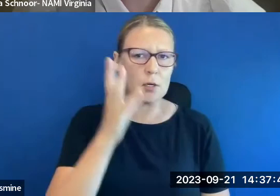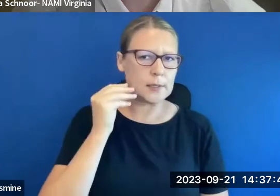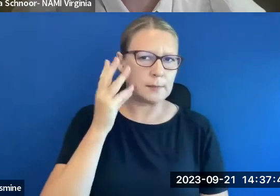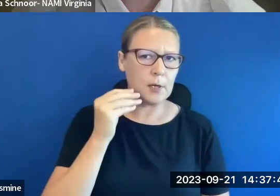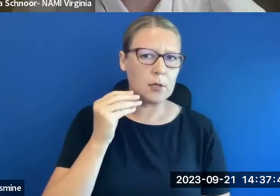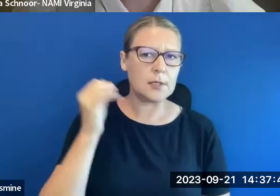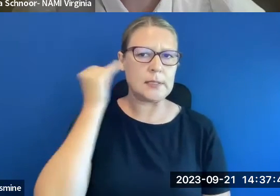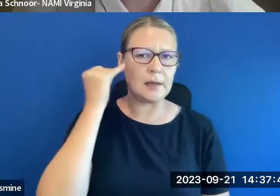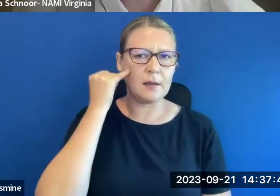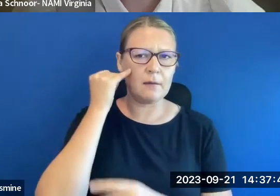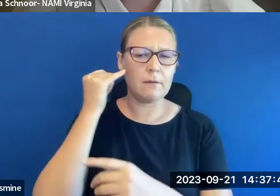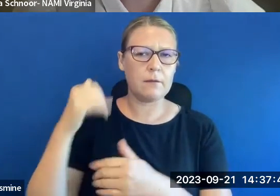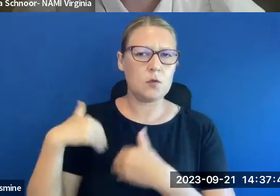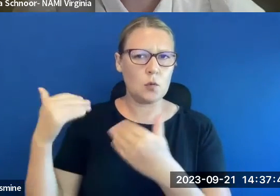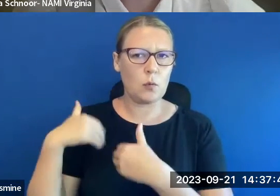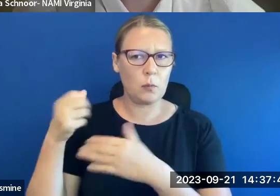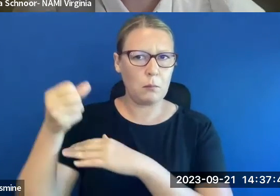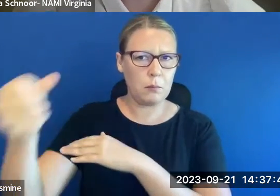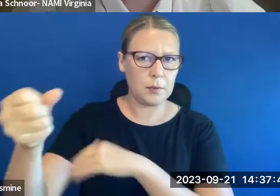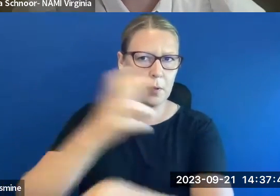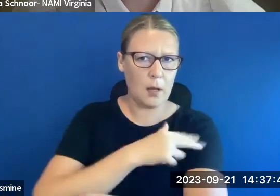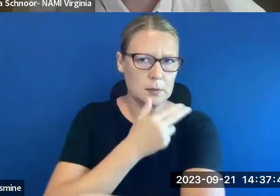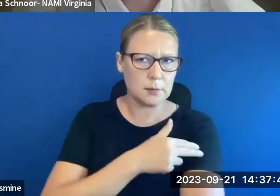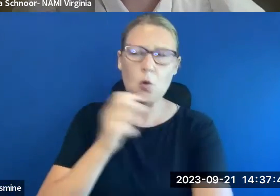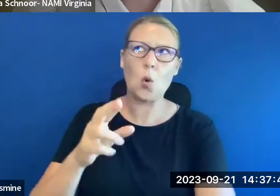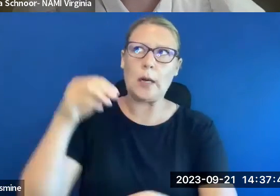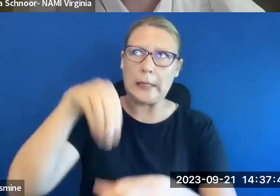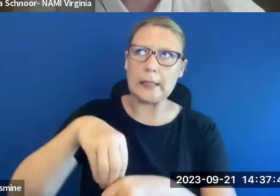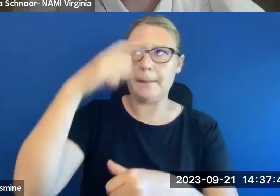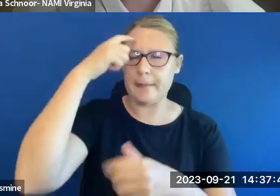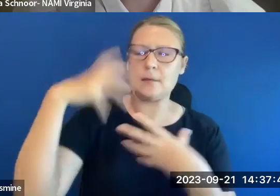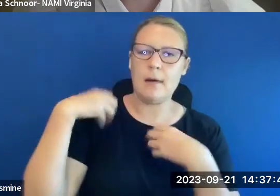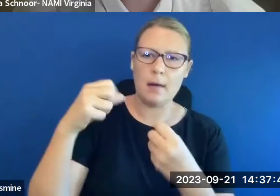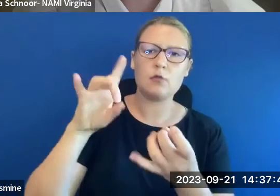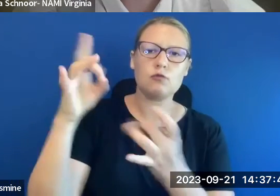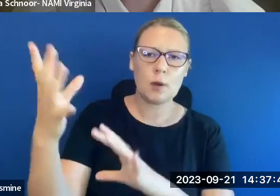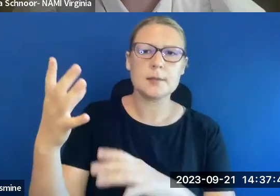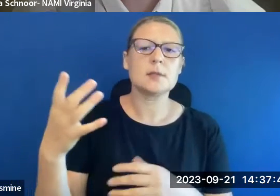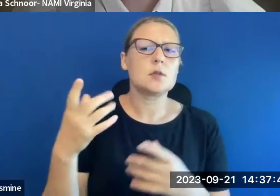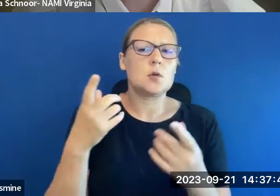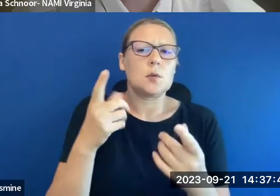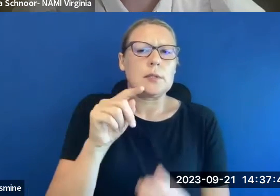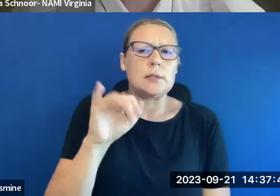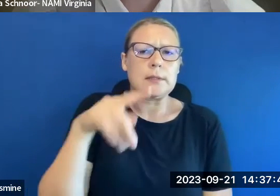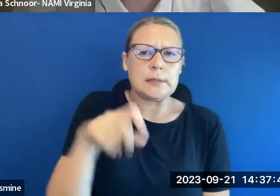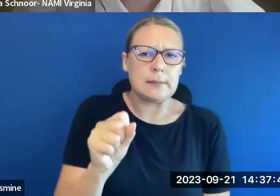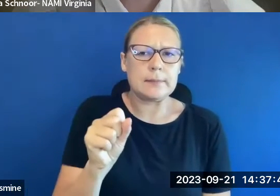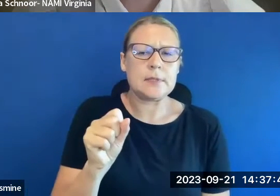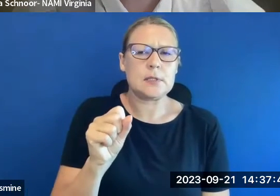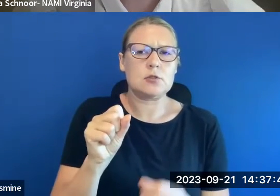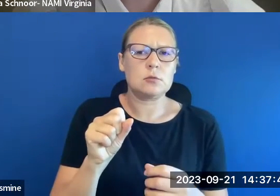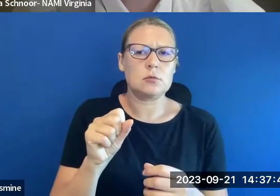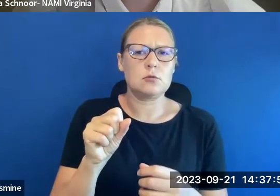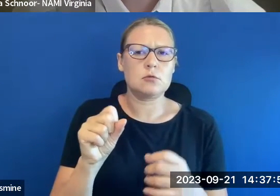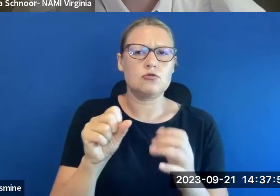in a mental health crisis, and I was hoping the both of you could talk about some tips and strategies, some